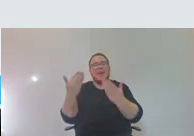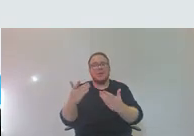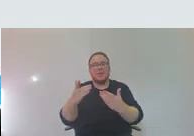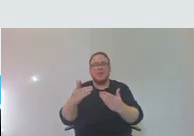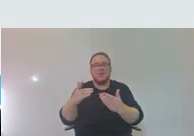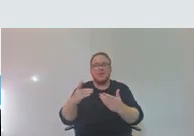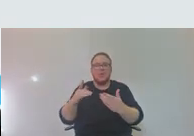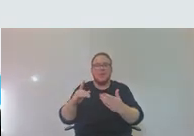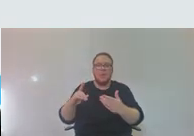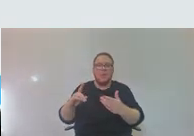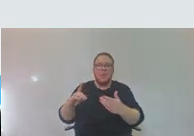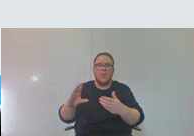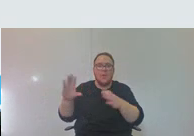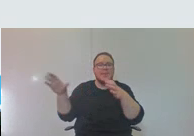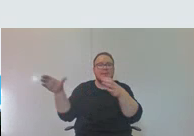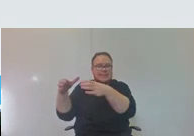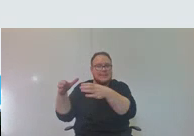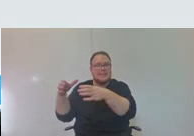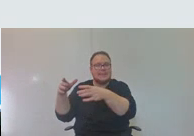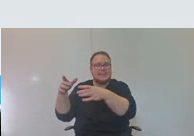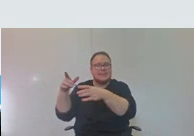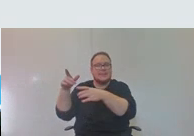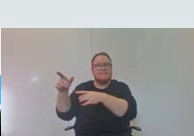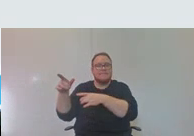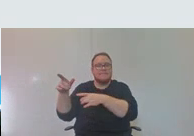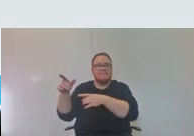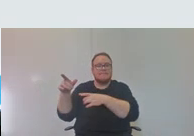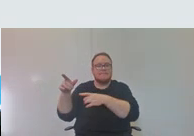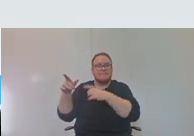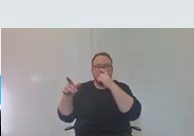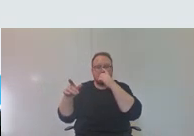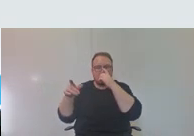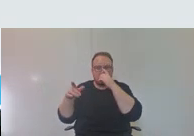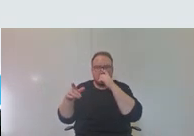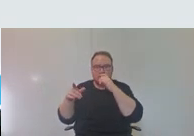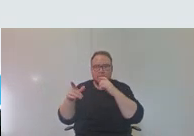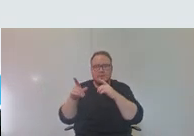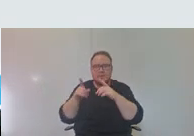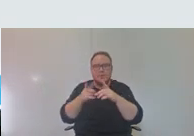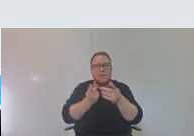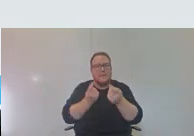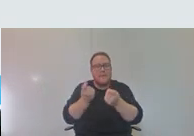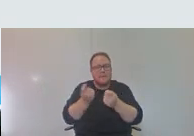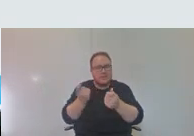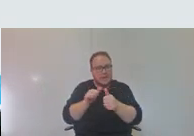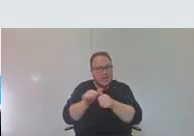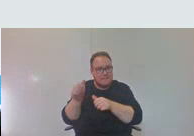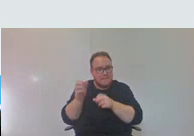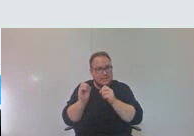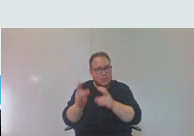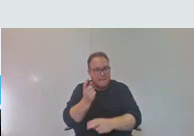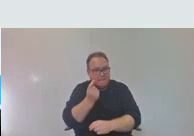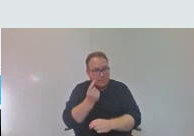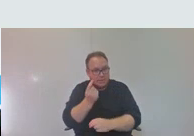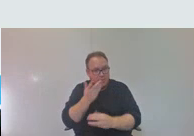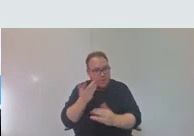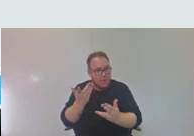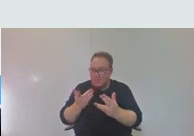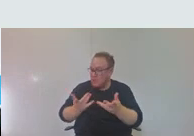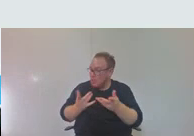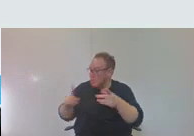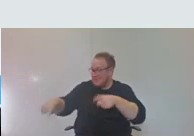across the system, for I think managing as best we can through an incredibly challenging time. I've said